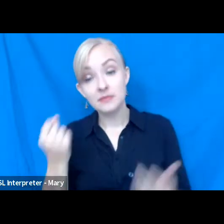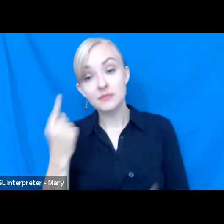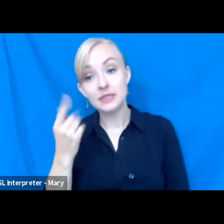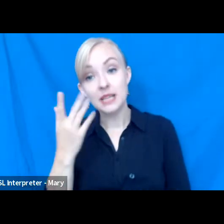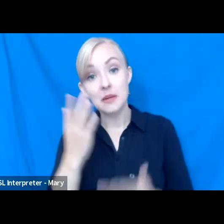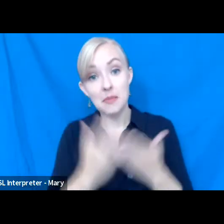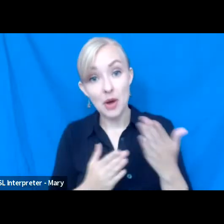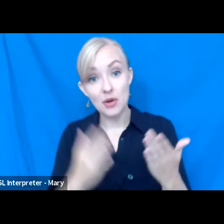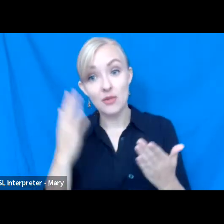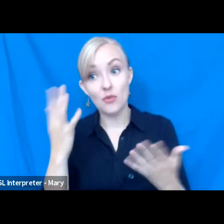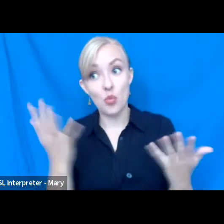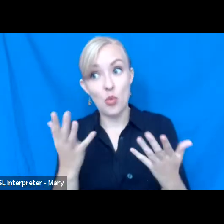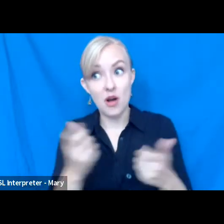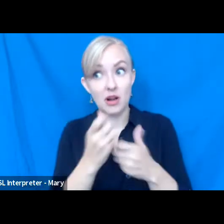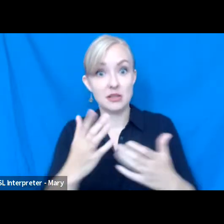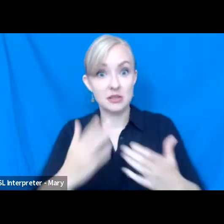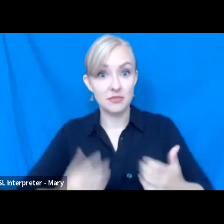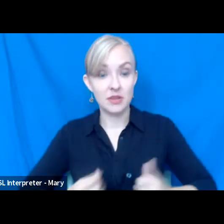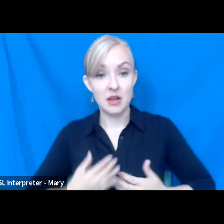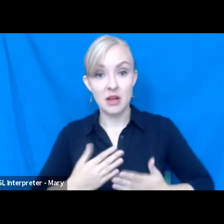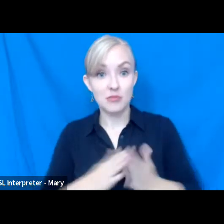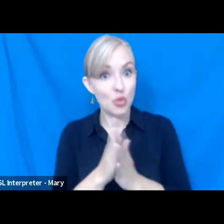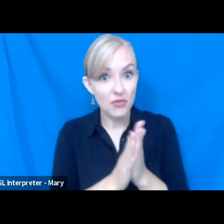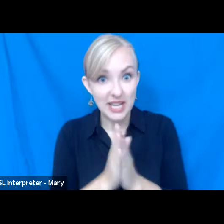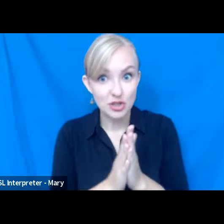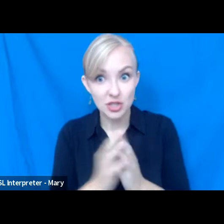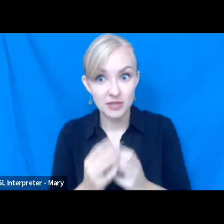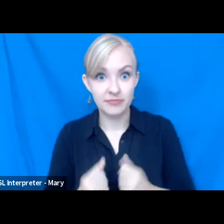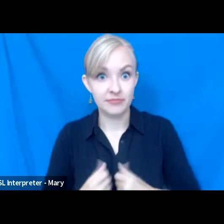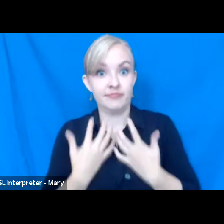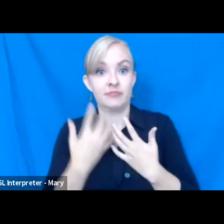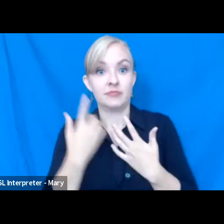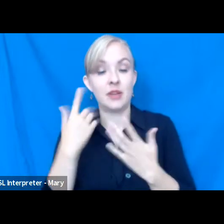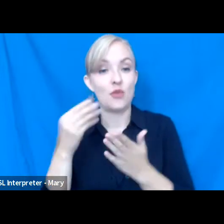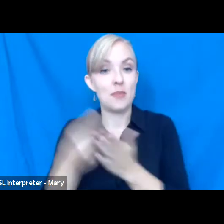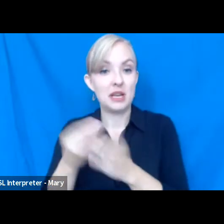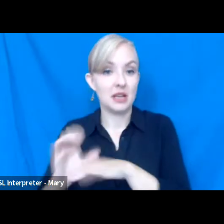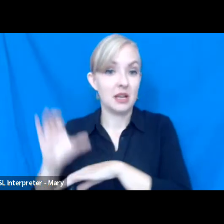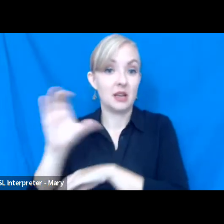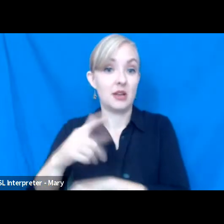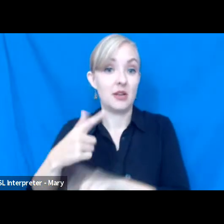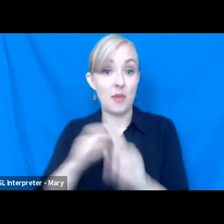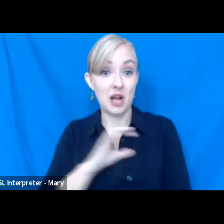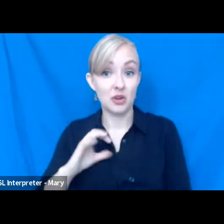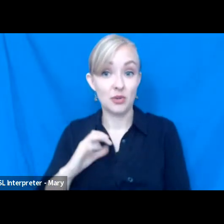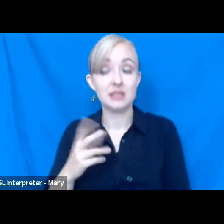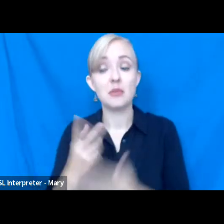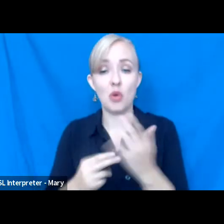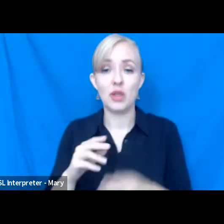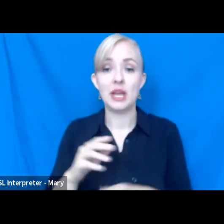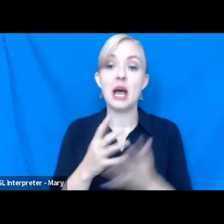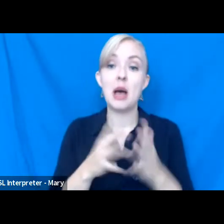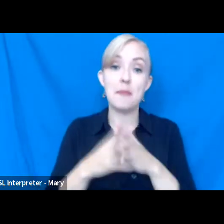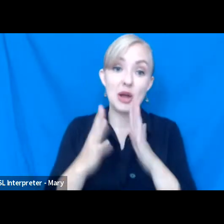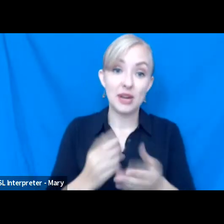really motivated the funding that the Congress provided in both the American Rescue Plan and